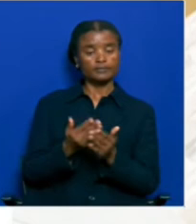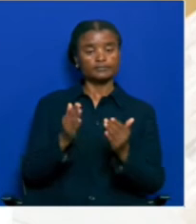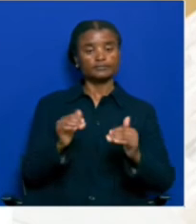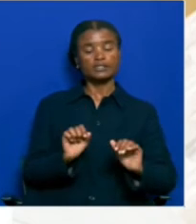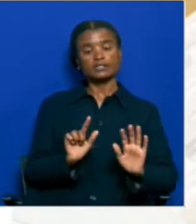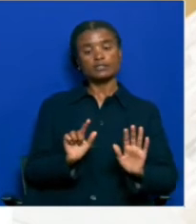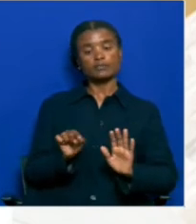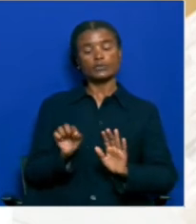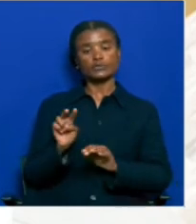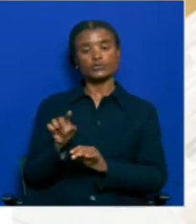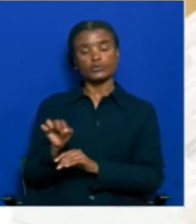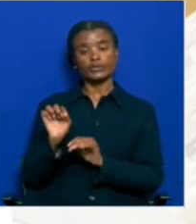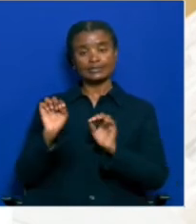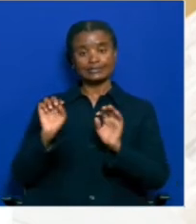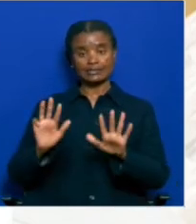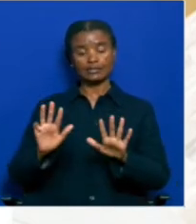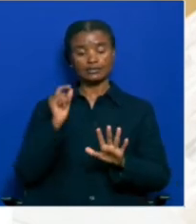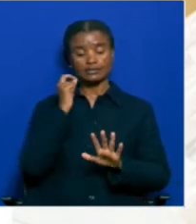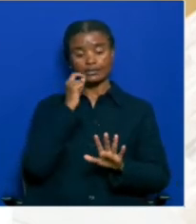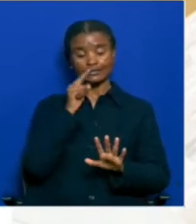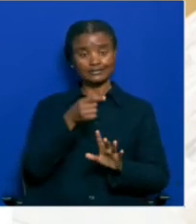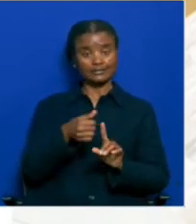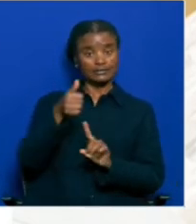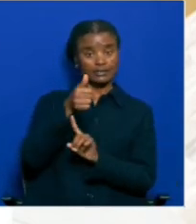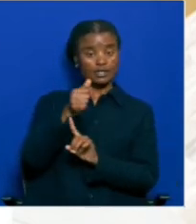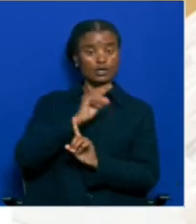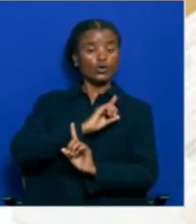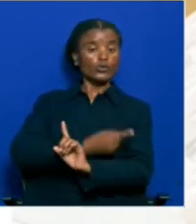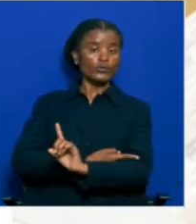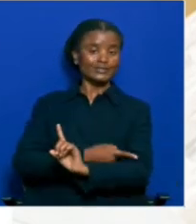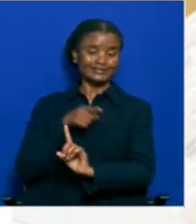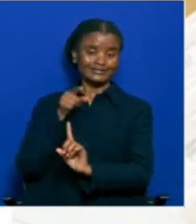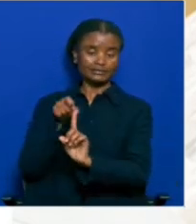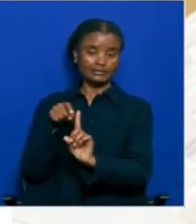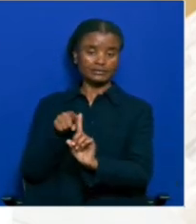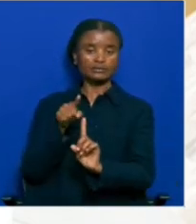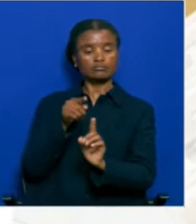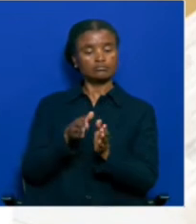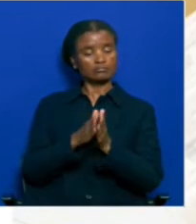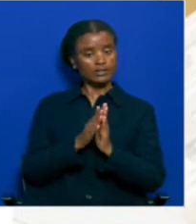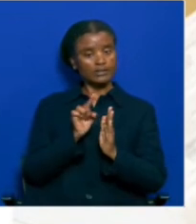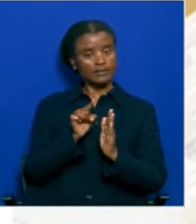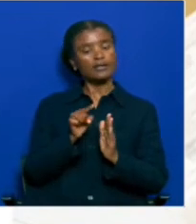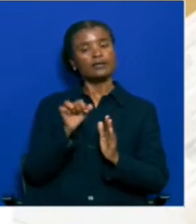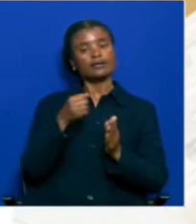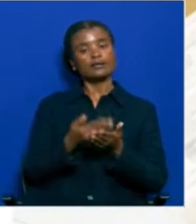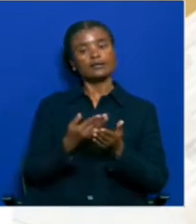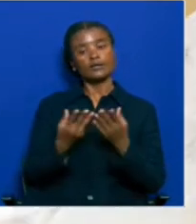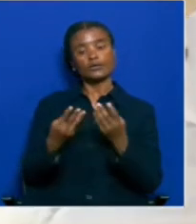says the executive authority requesting an operation to its area together with SAPS will take the lead to the